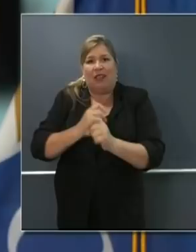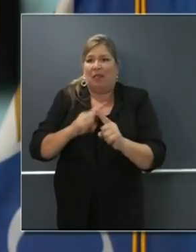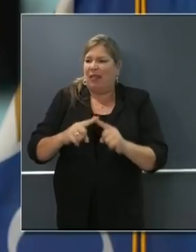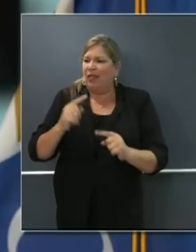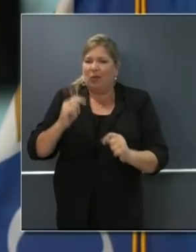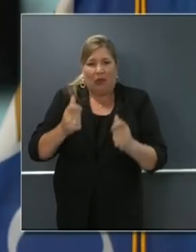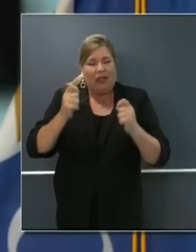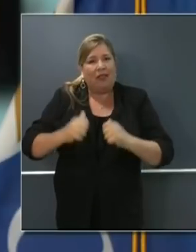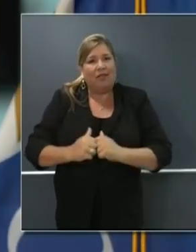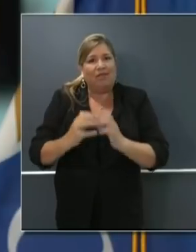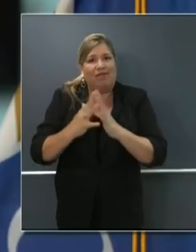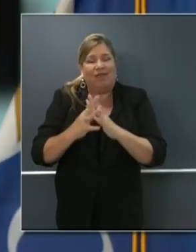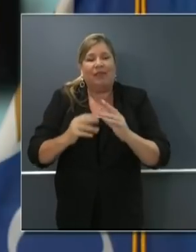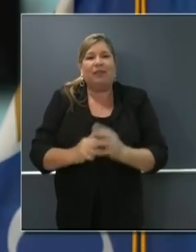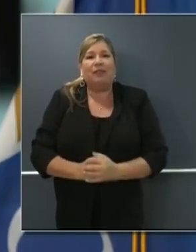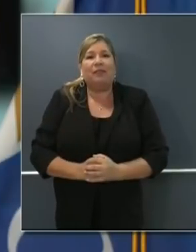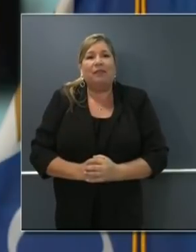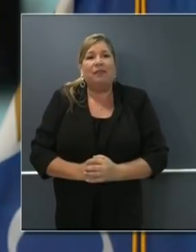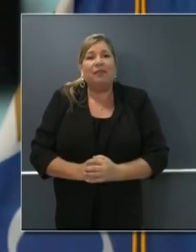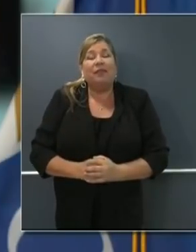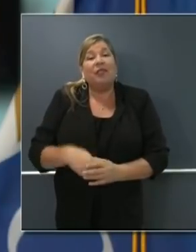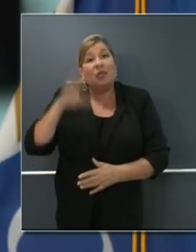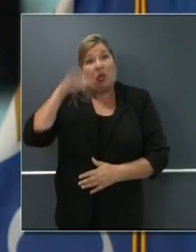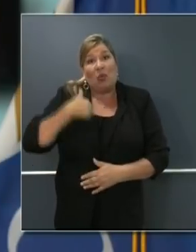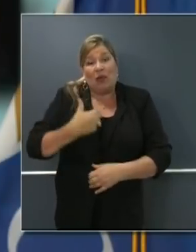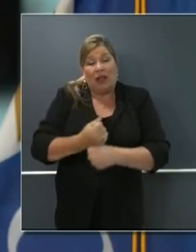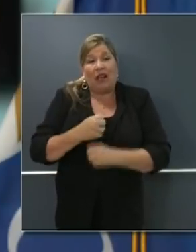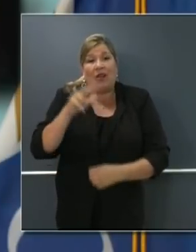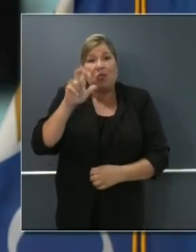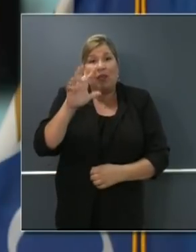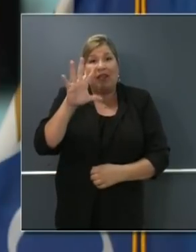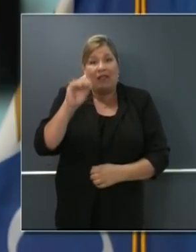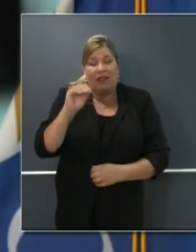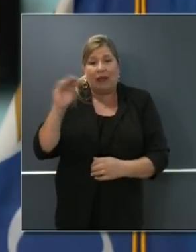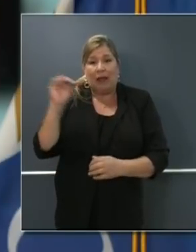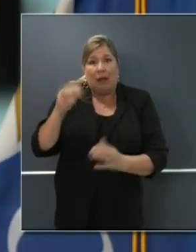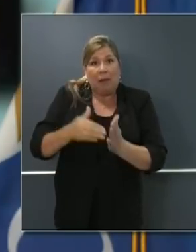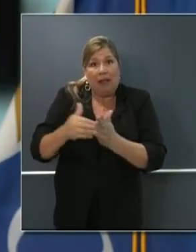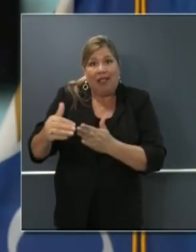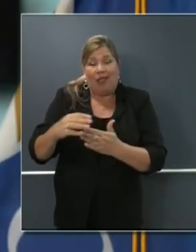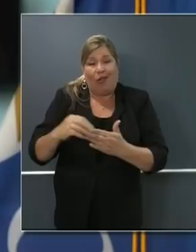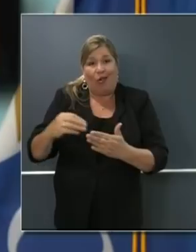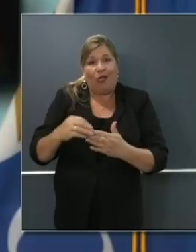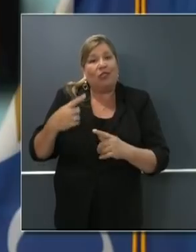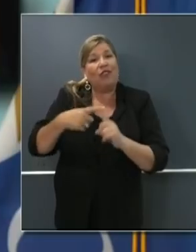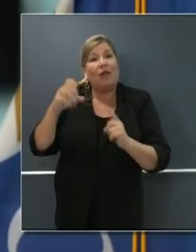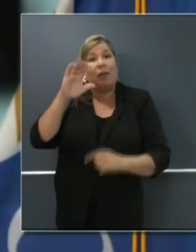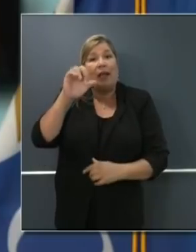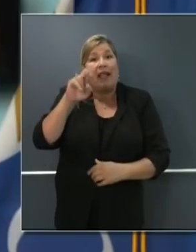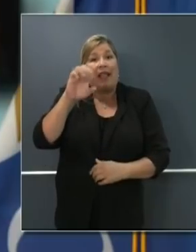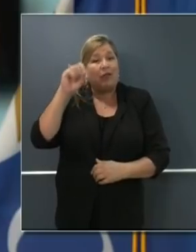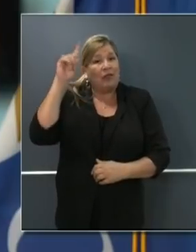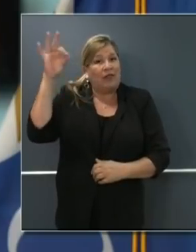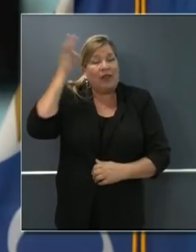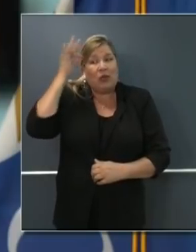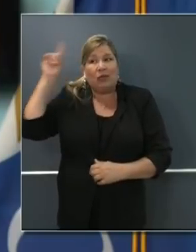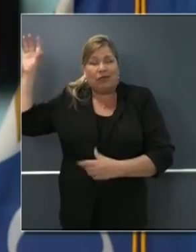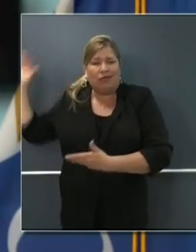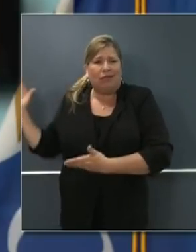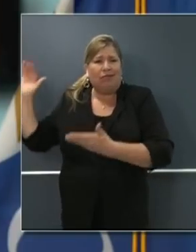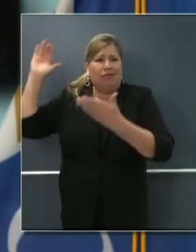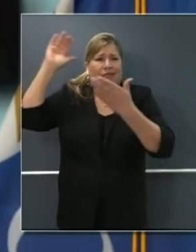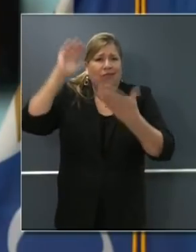in this space, $350 million that came from the CARES Act because of the incredible leadership of Speaker Nancy Pelosi